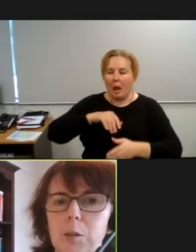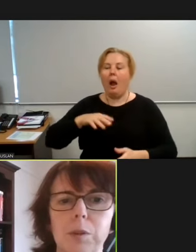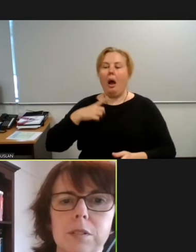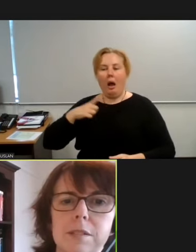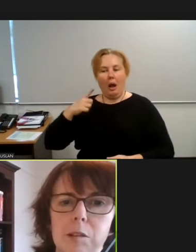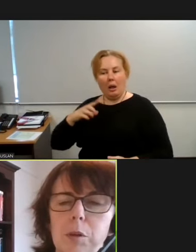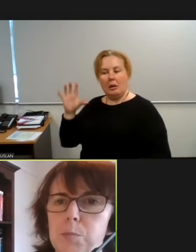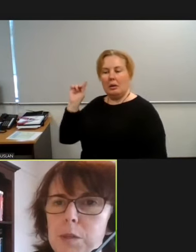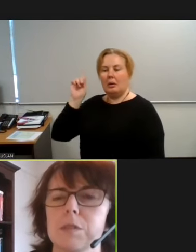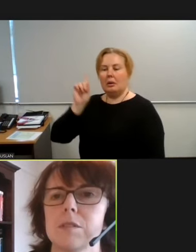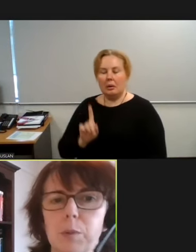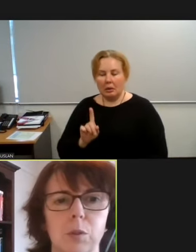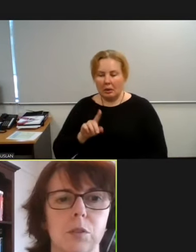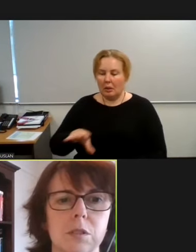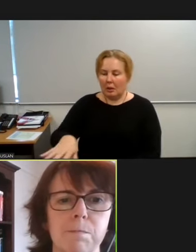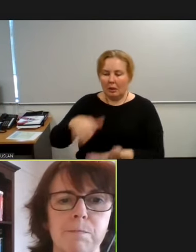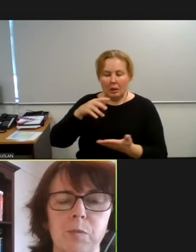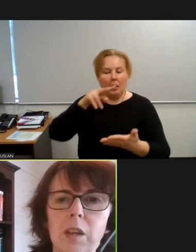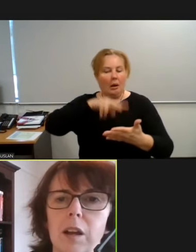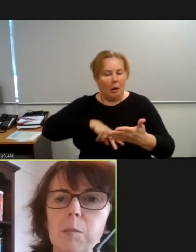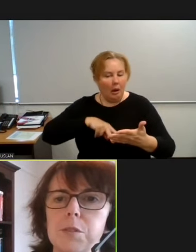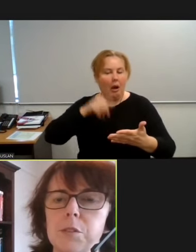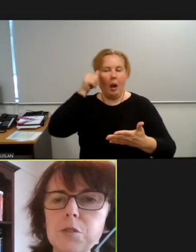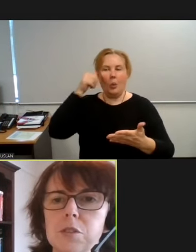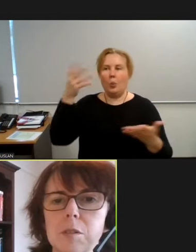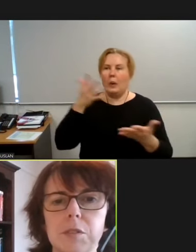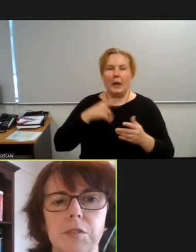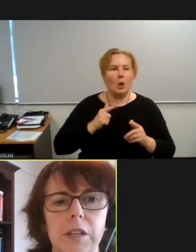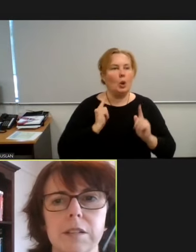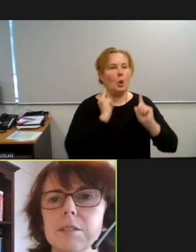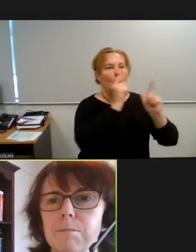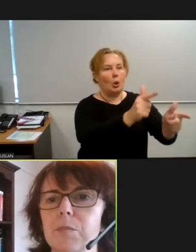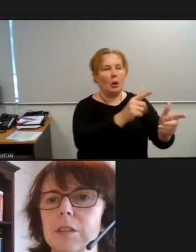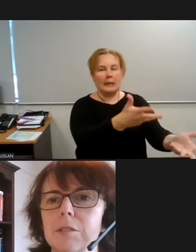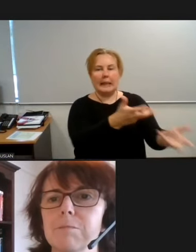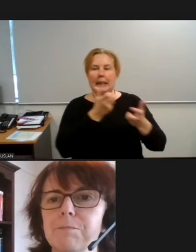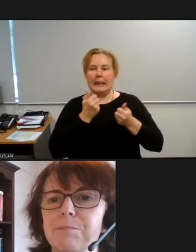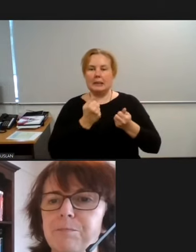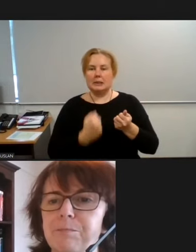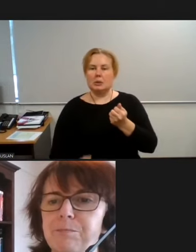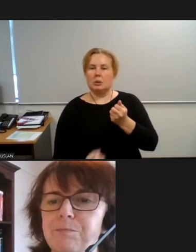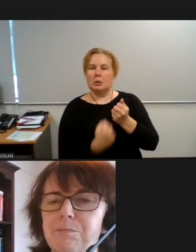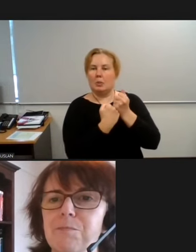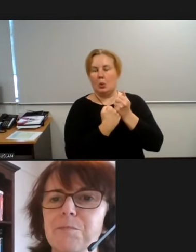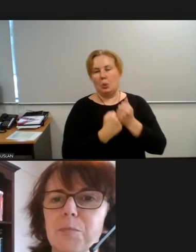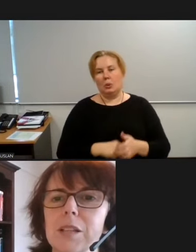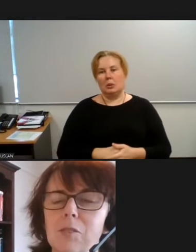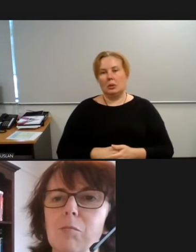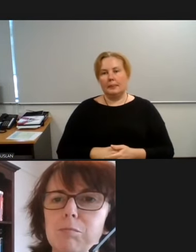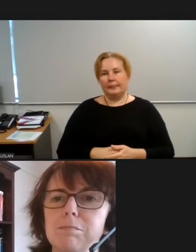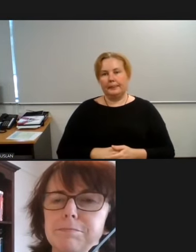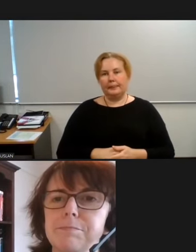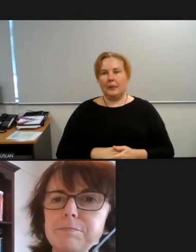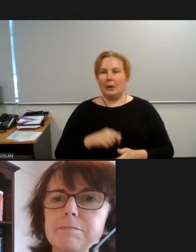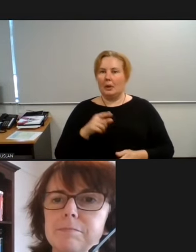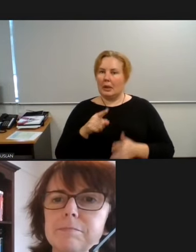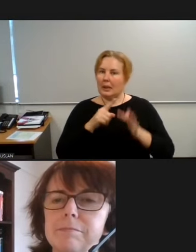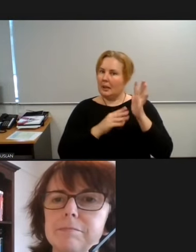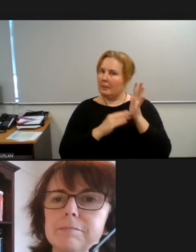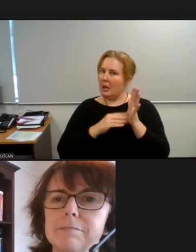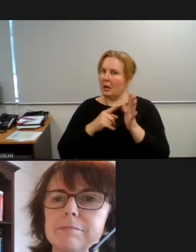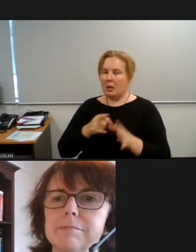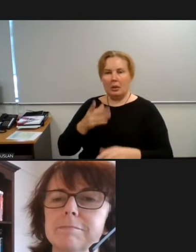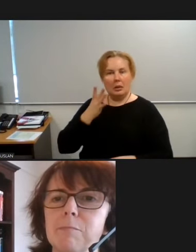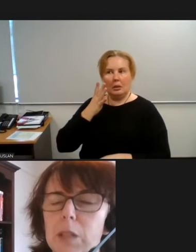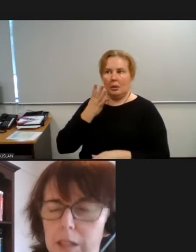information available to signpost people to support. So those are just some of the things. That's a really interesting example, I think, of actually something perhaps new that's come